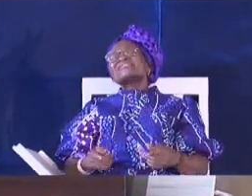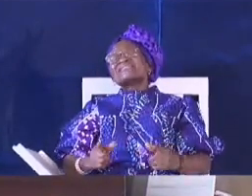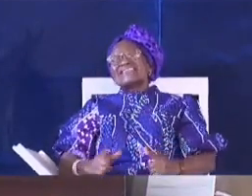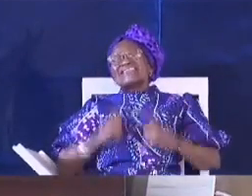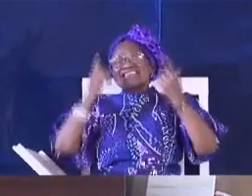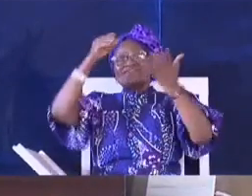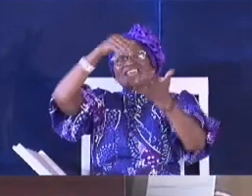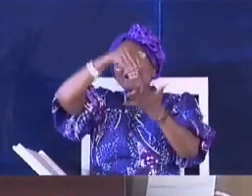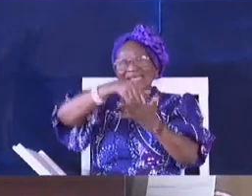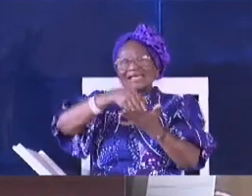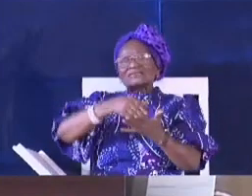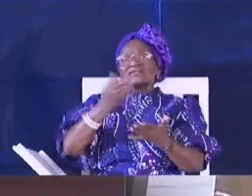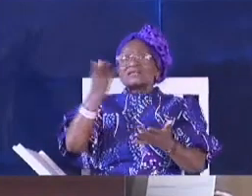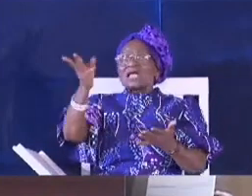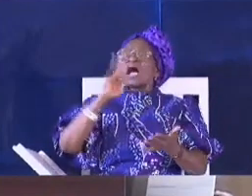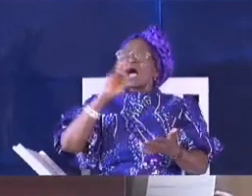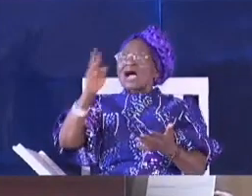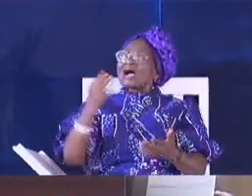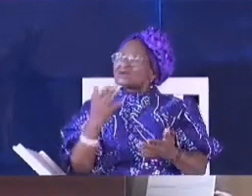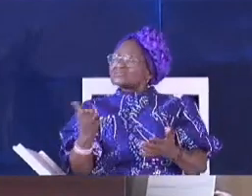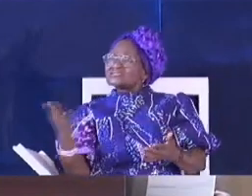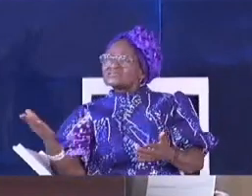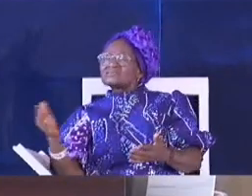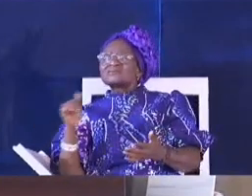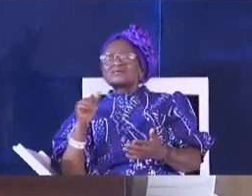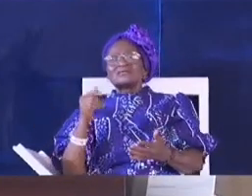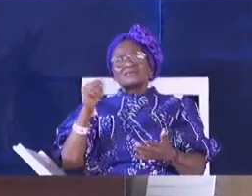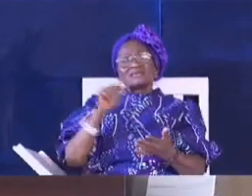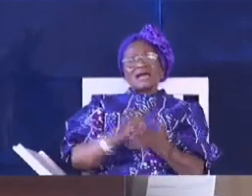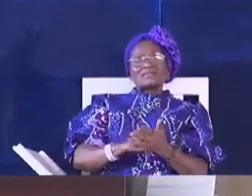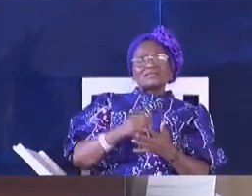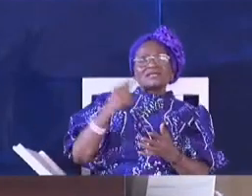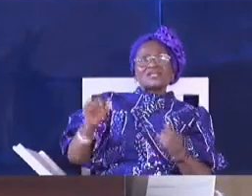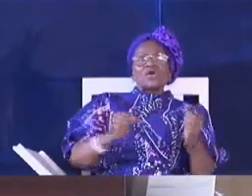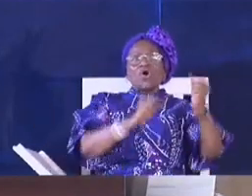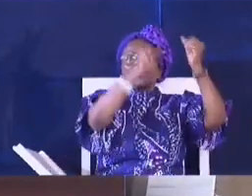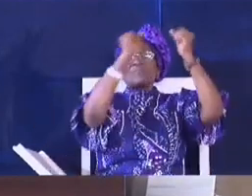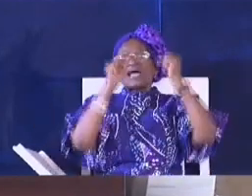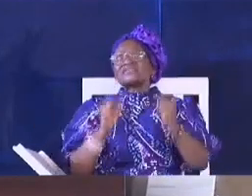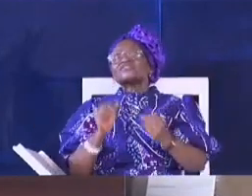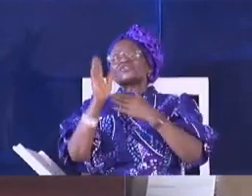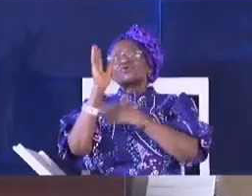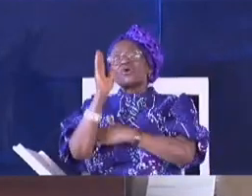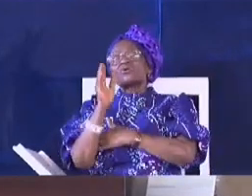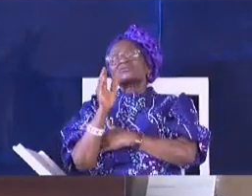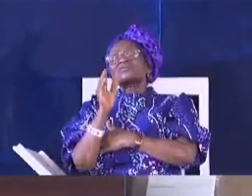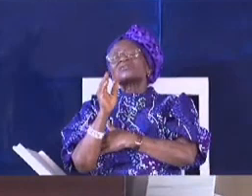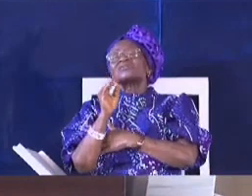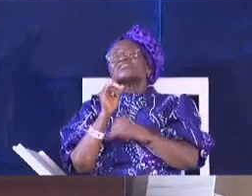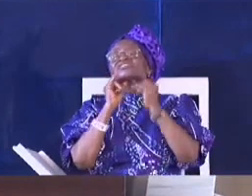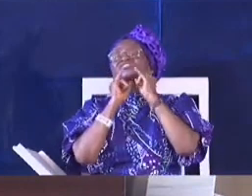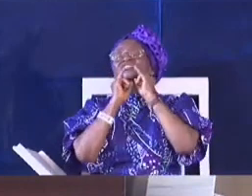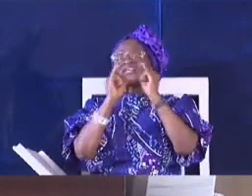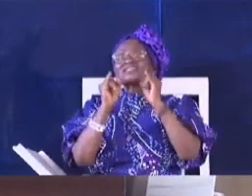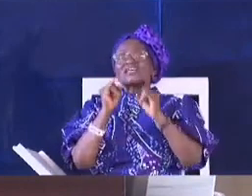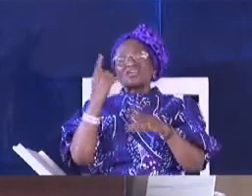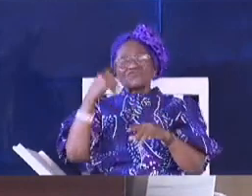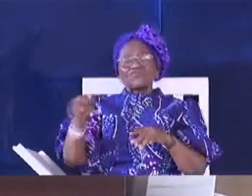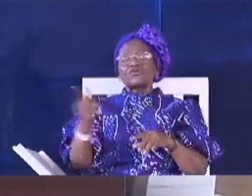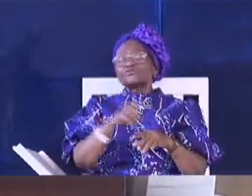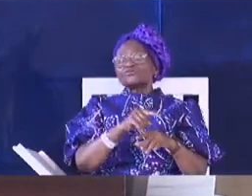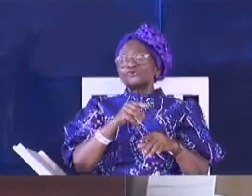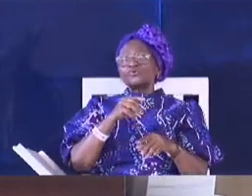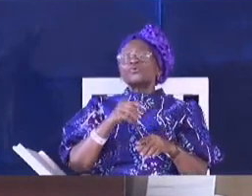There are things that the Almighty God intended for your welfare,